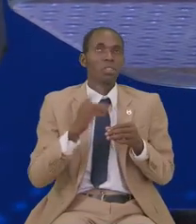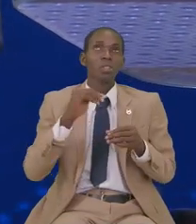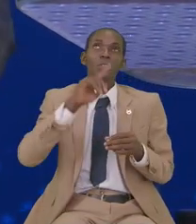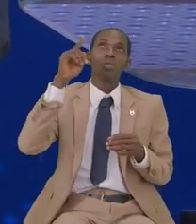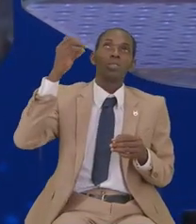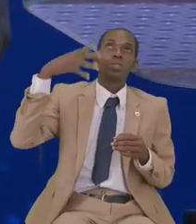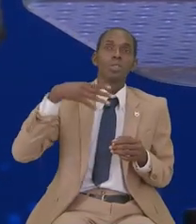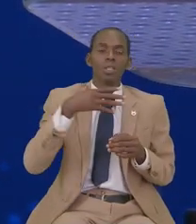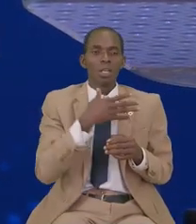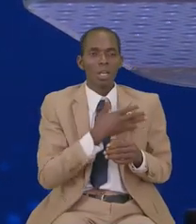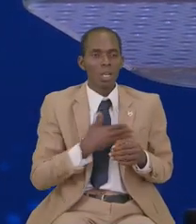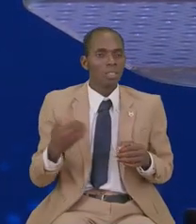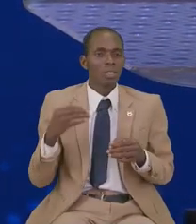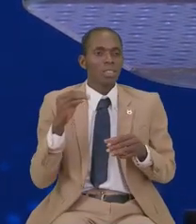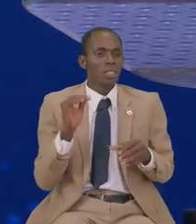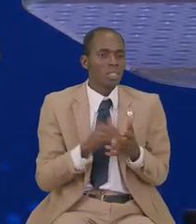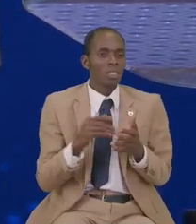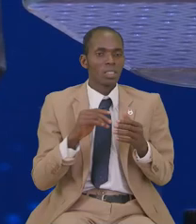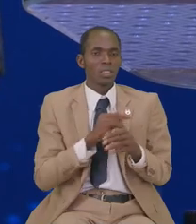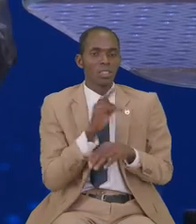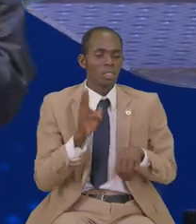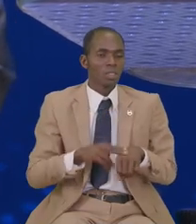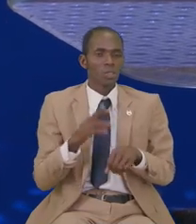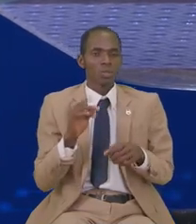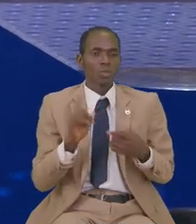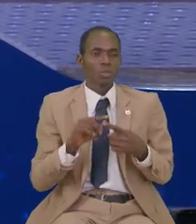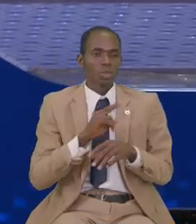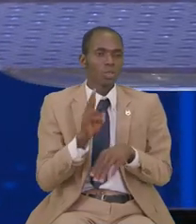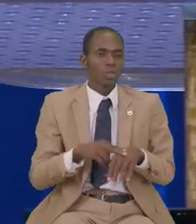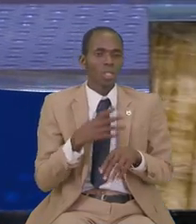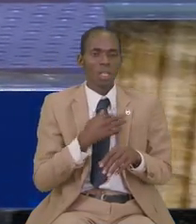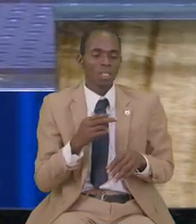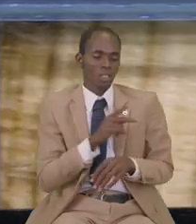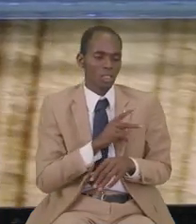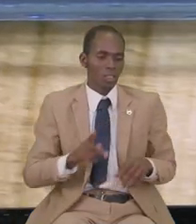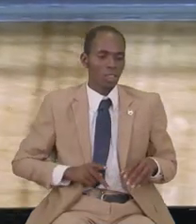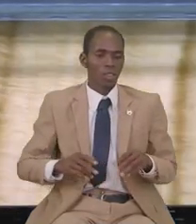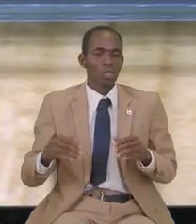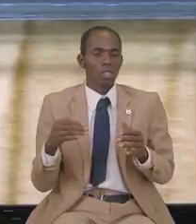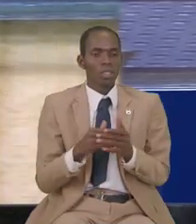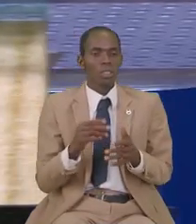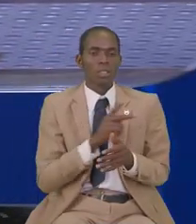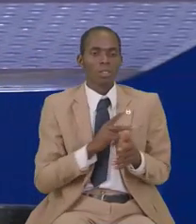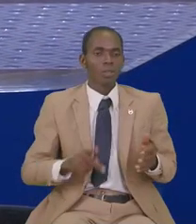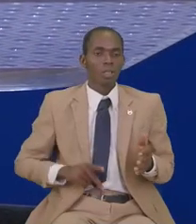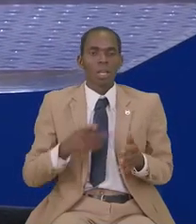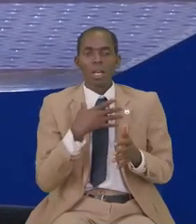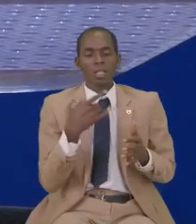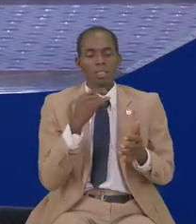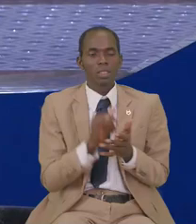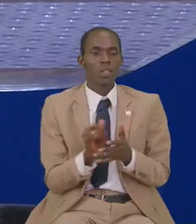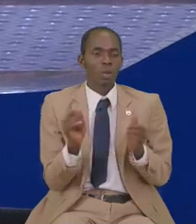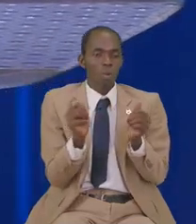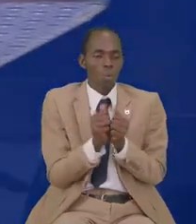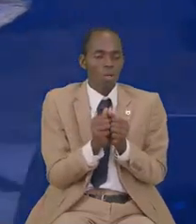of nations, nation against nation, and kingdom against kingdom. And then it says with perplexity.